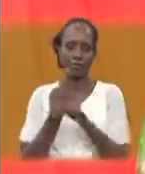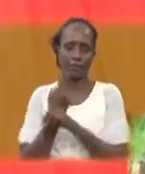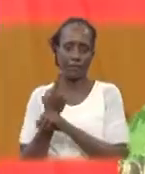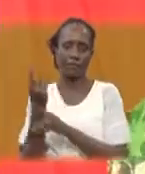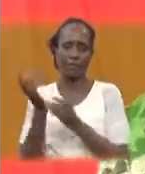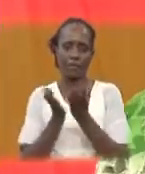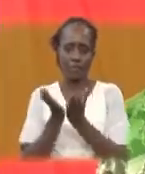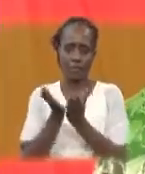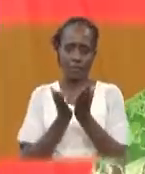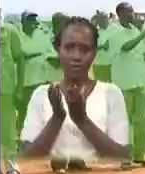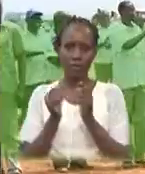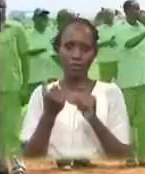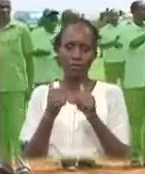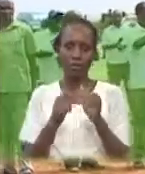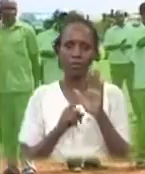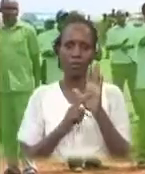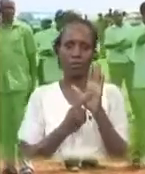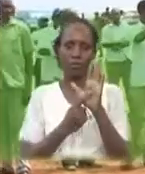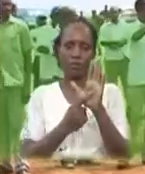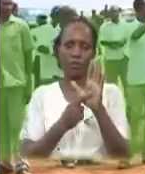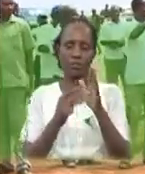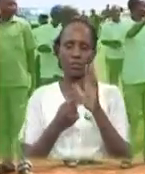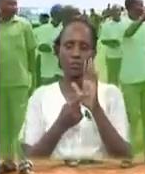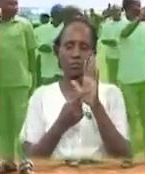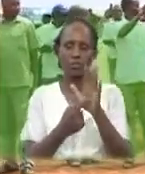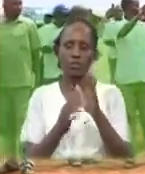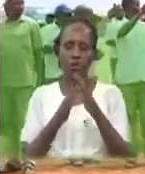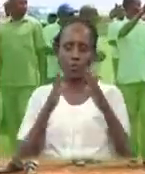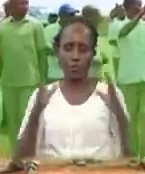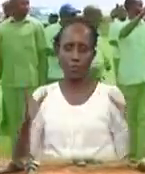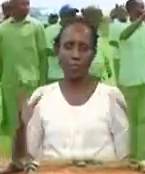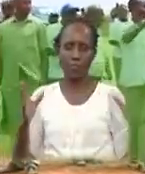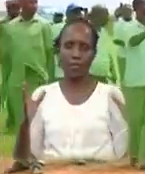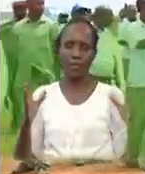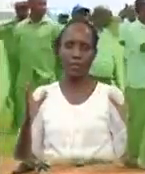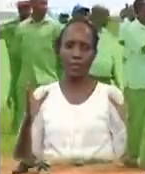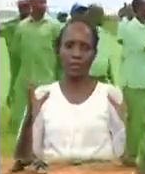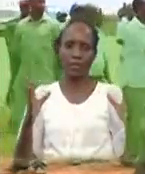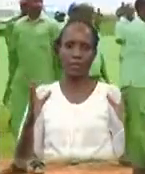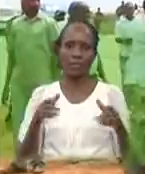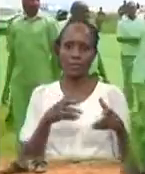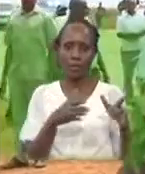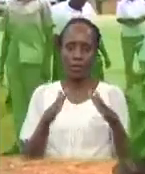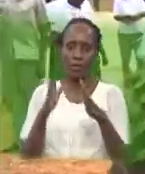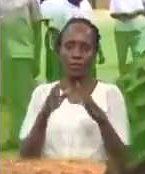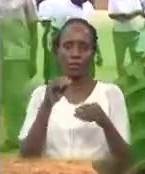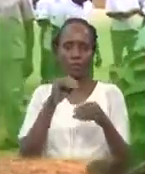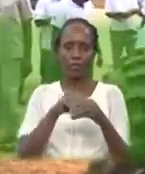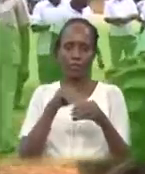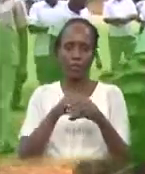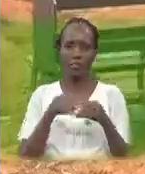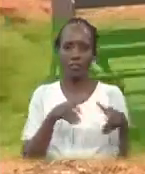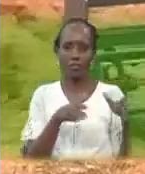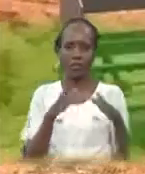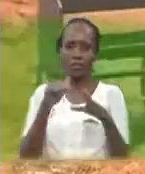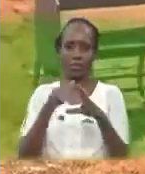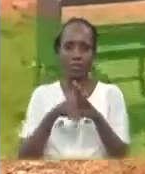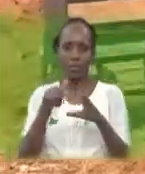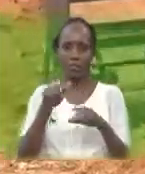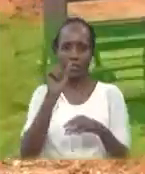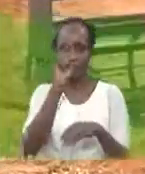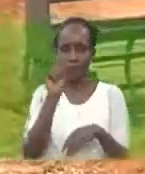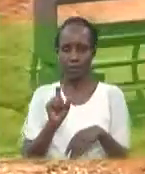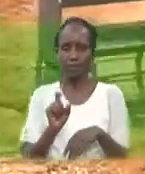various enterprises will be demonstrated to reveal the great potential investment opportunities that